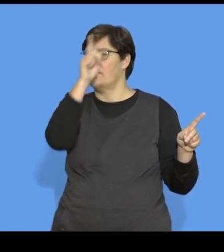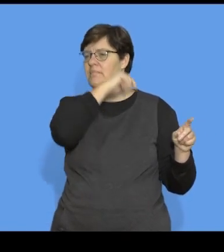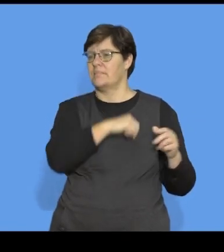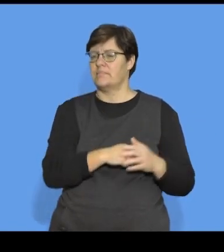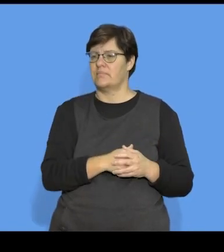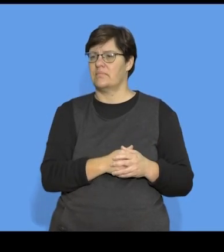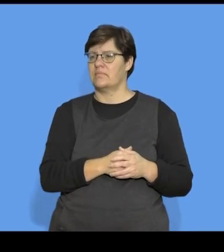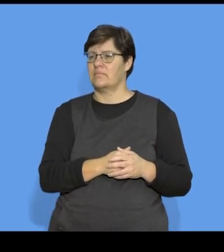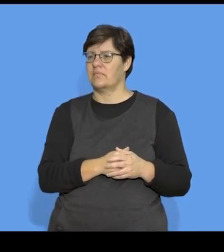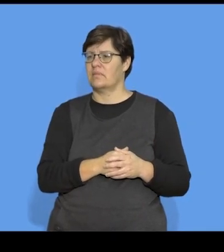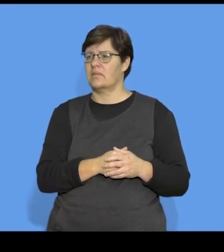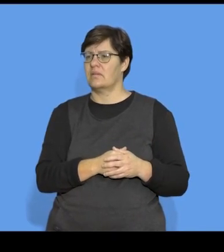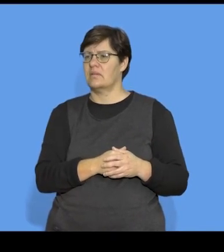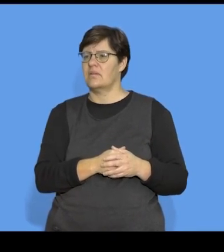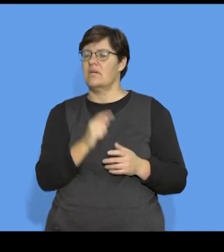correctly. Yes, dear.